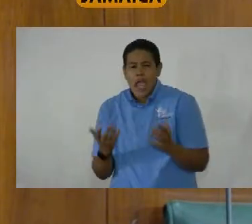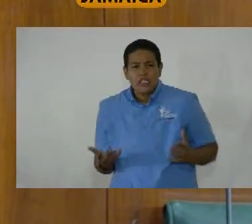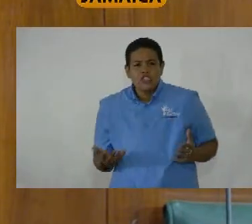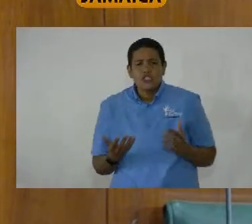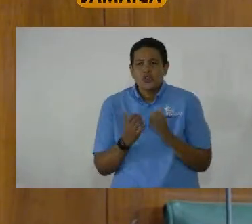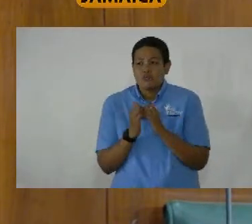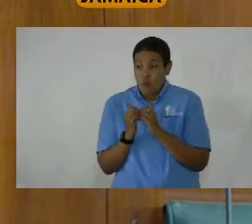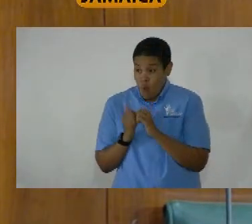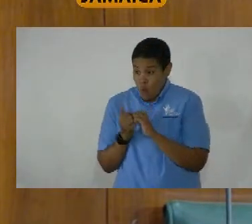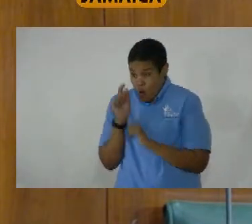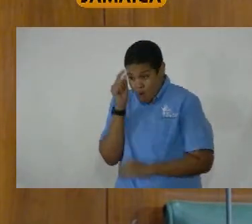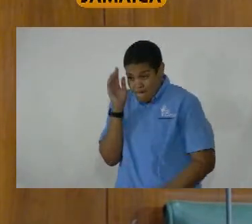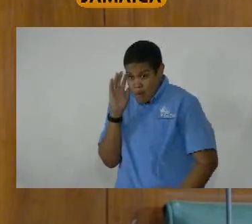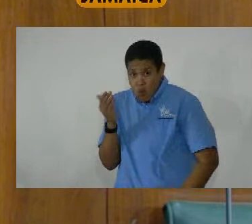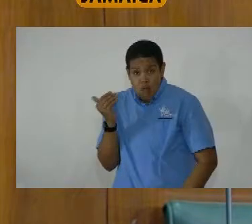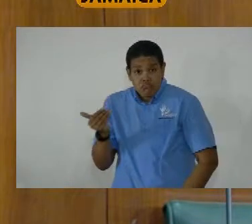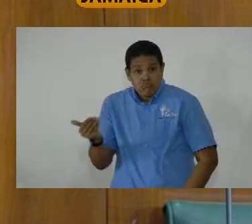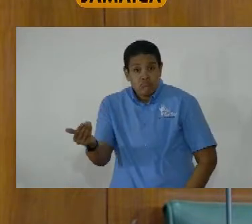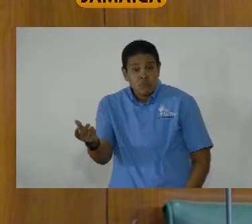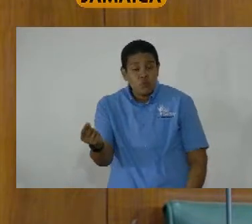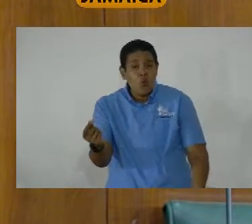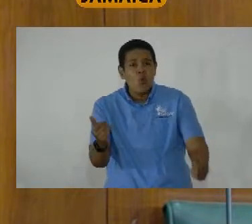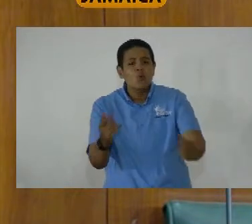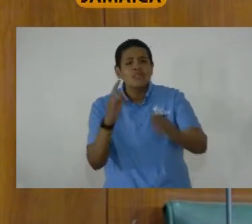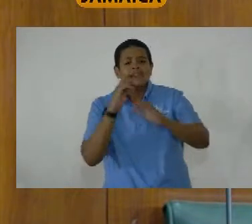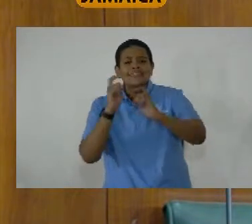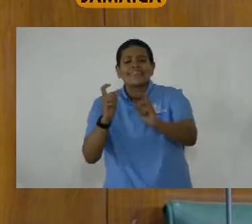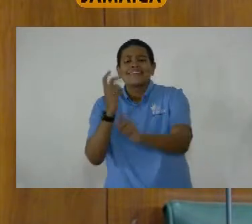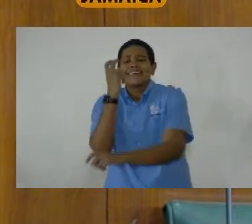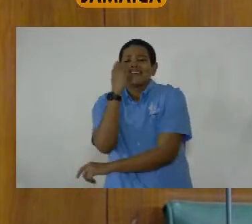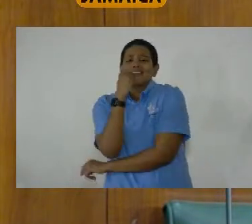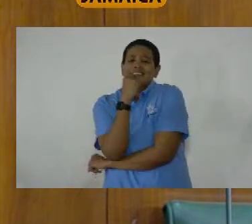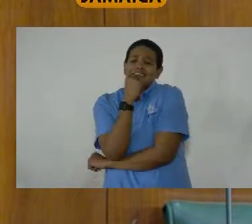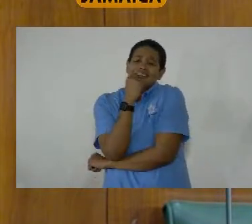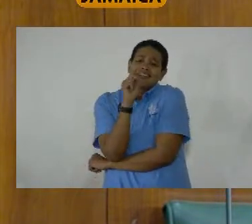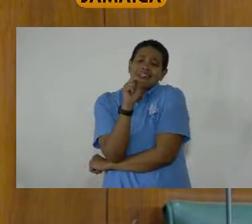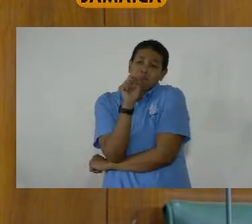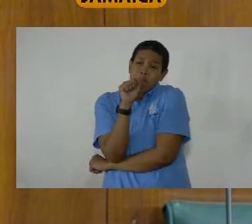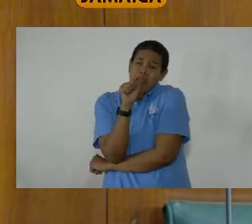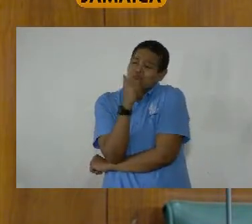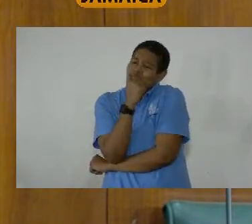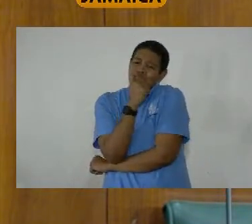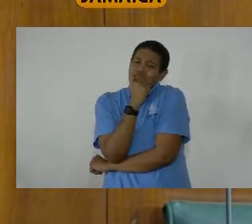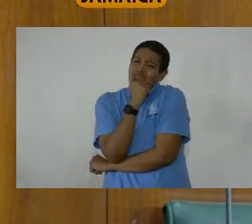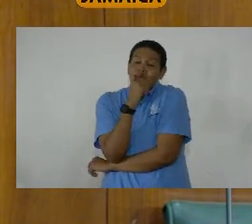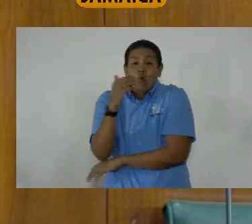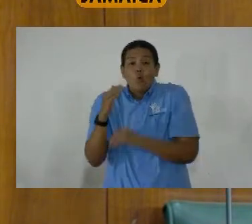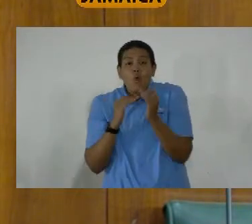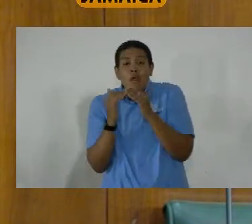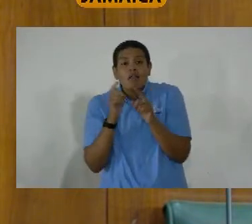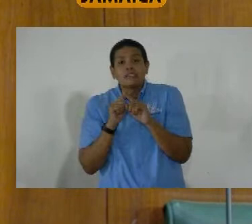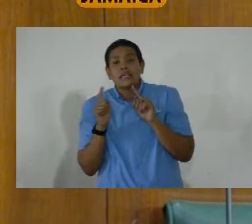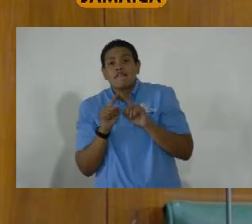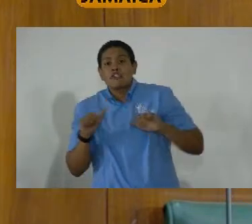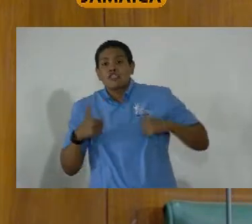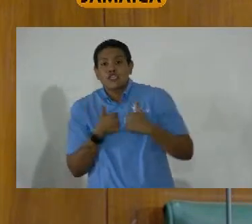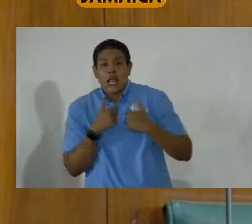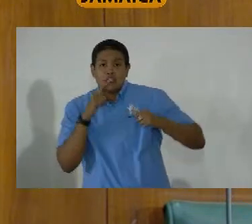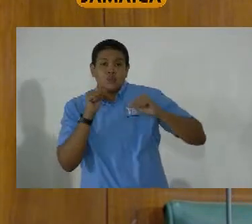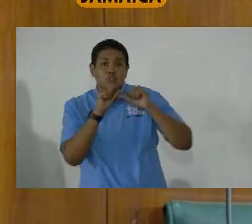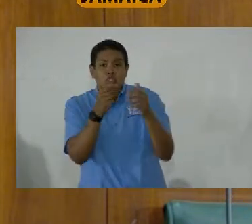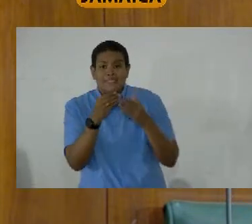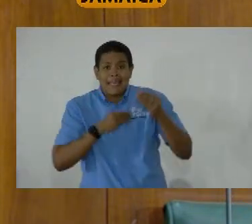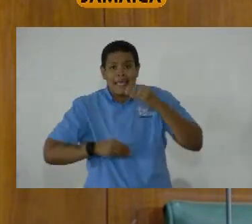the administration which leaves much doubt as to whether the main challenges to sustain